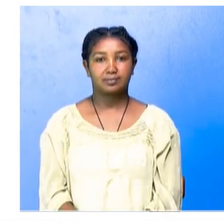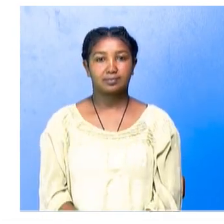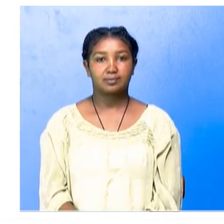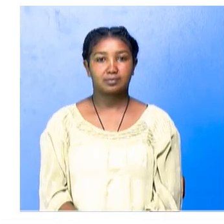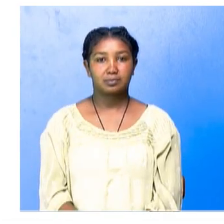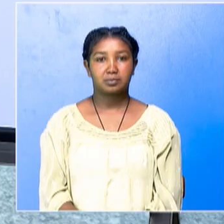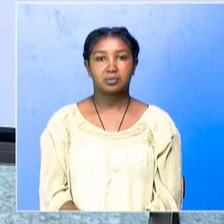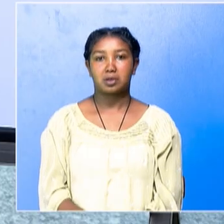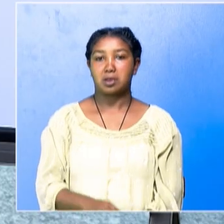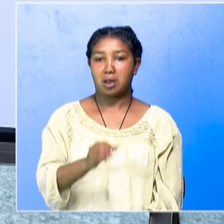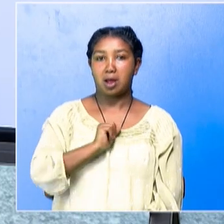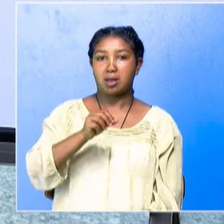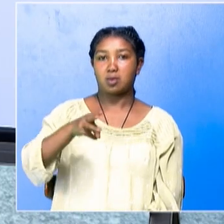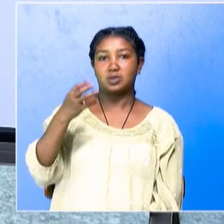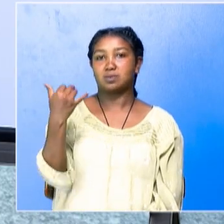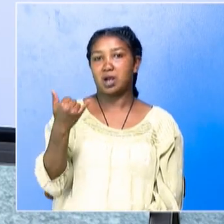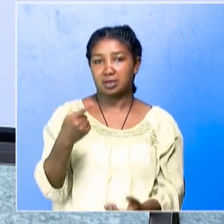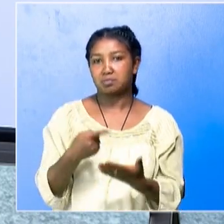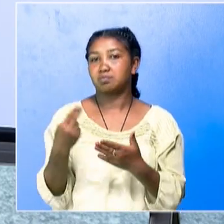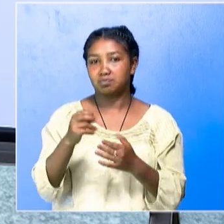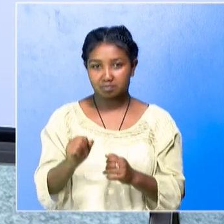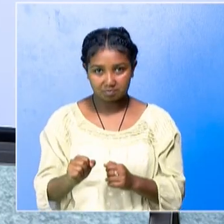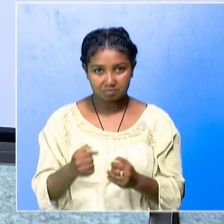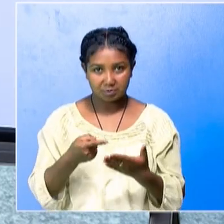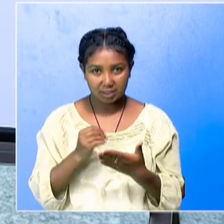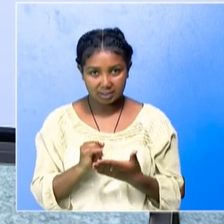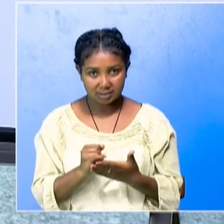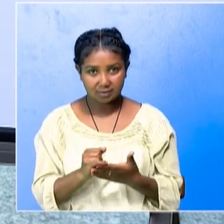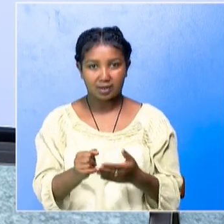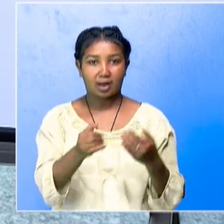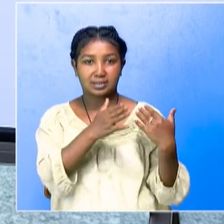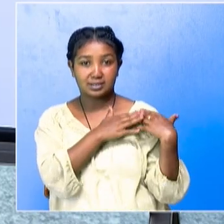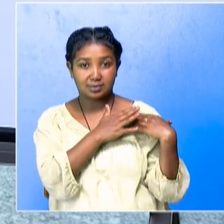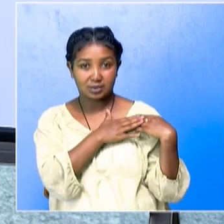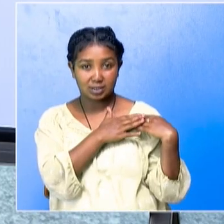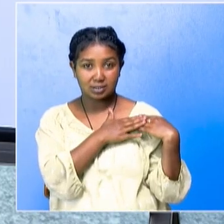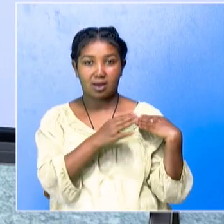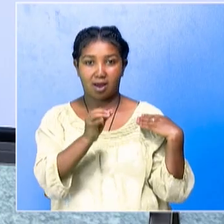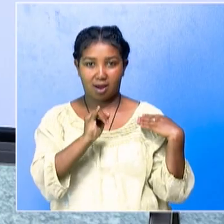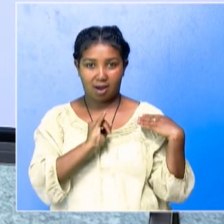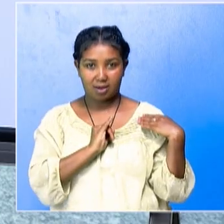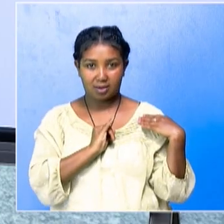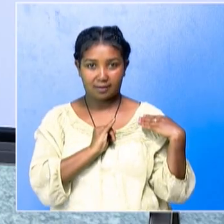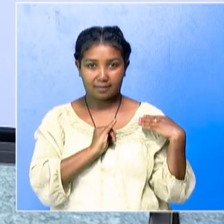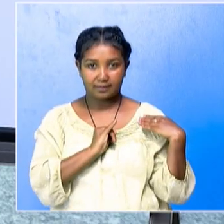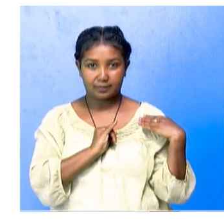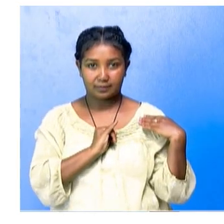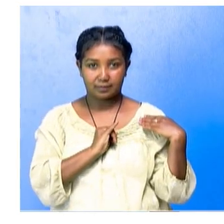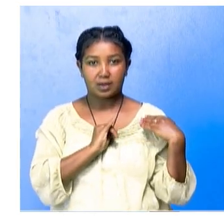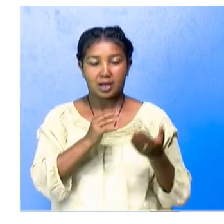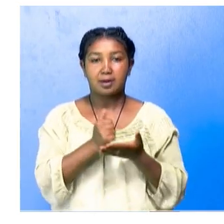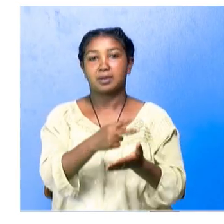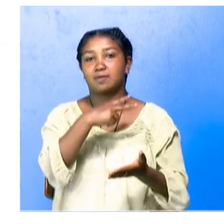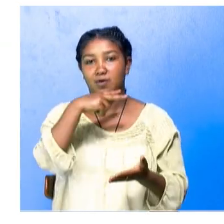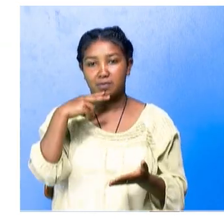We can use I was playing. Here this sentence. Here is as a subject I. Here is as helping